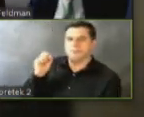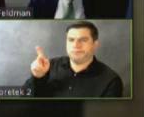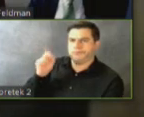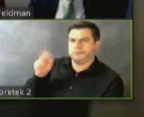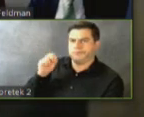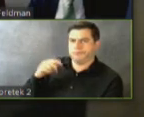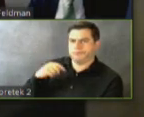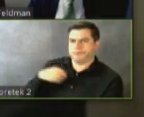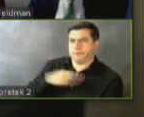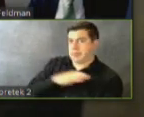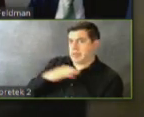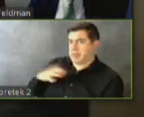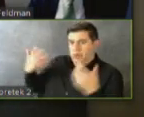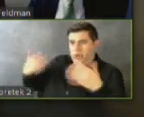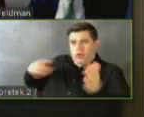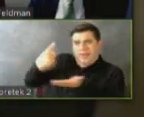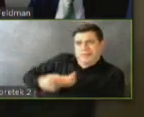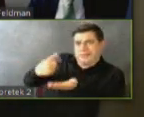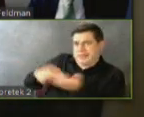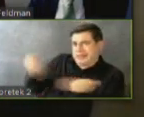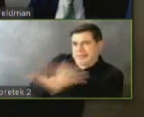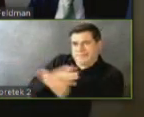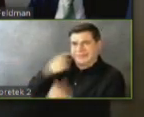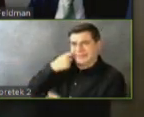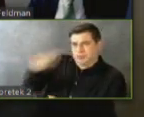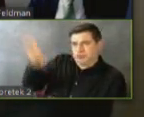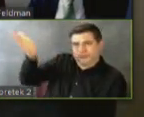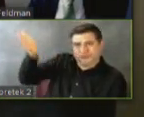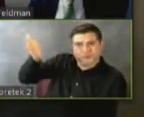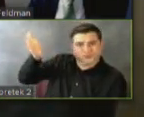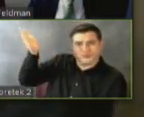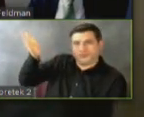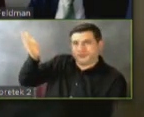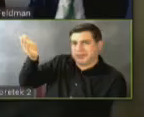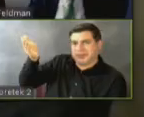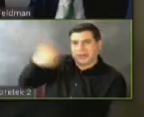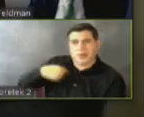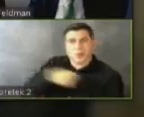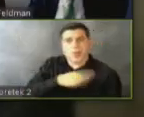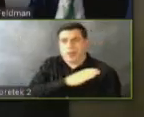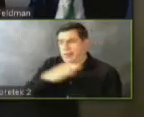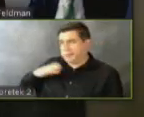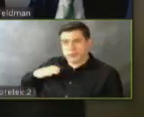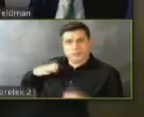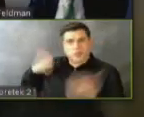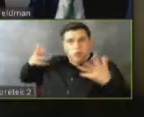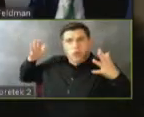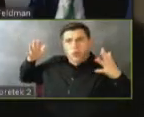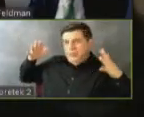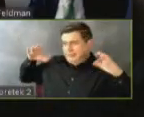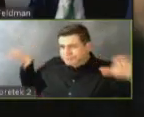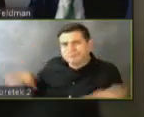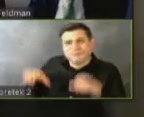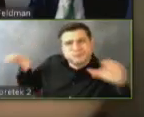presented today. I think as a commission, we've already made similar recommendations. So I'm just really trying to